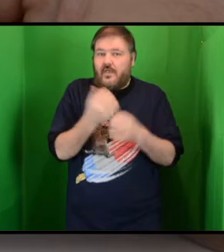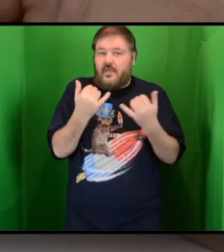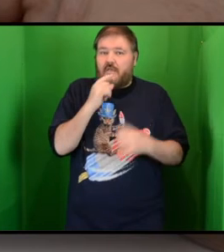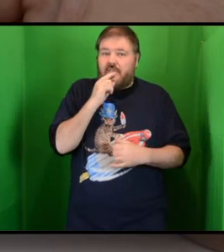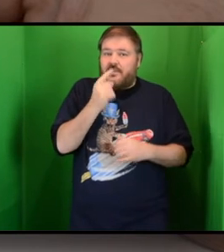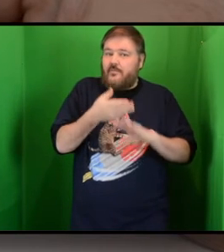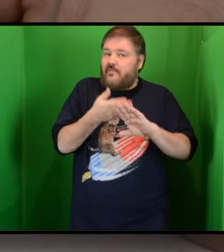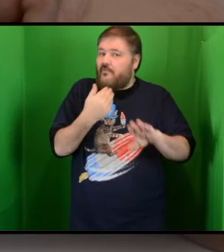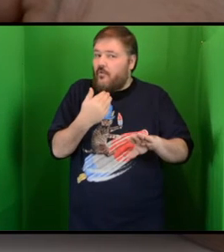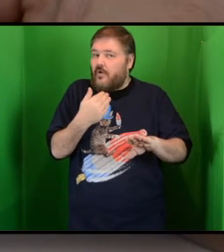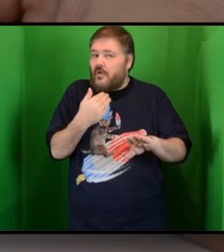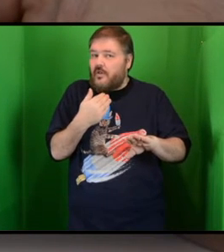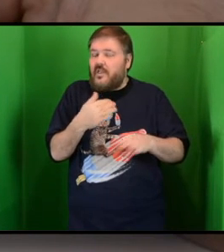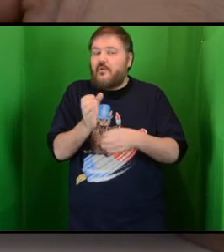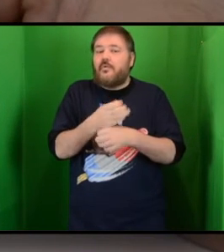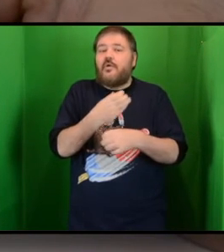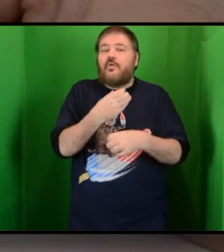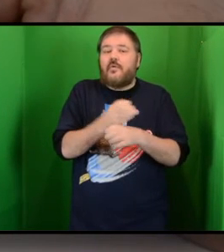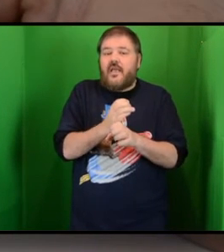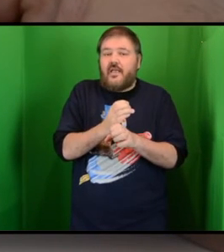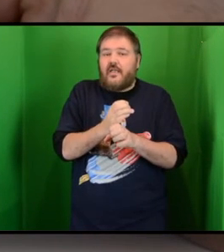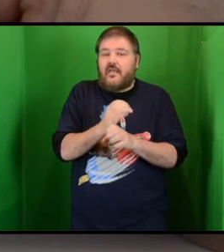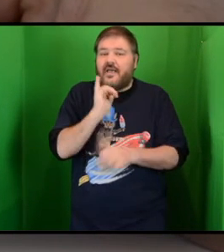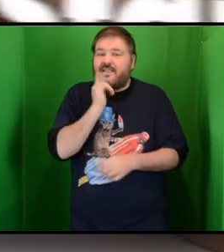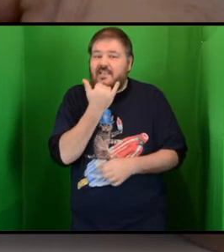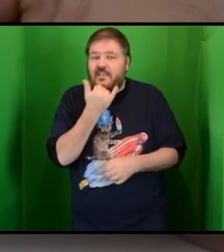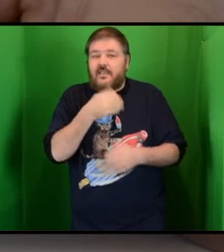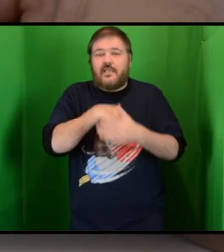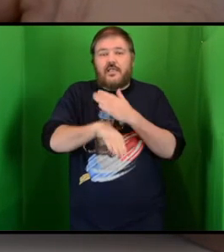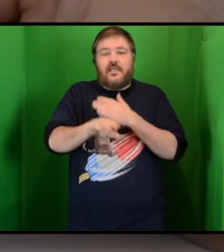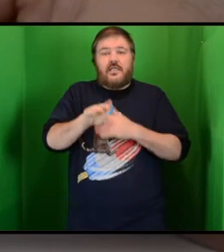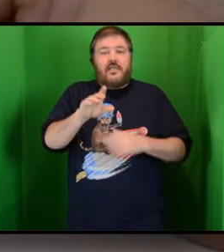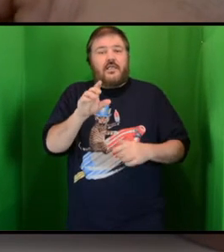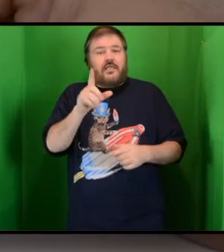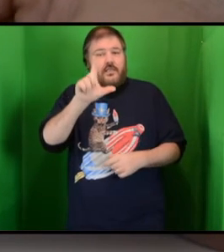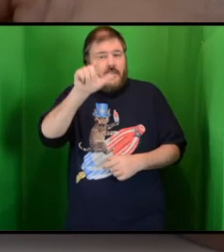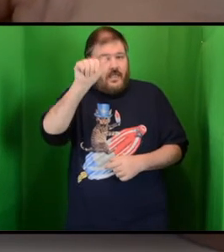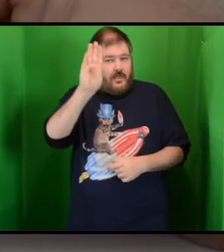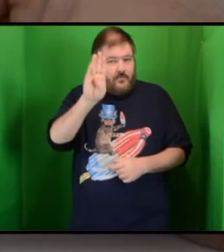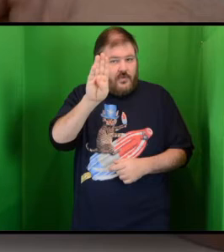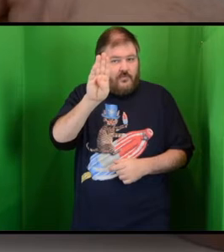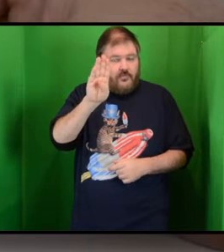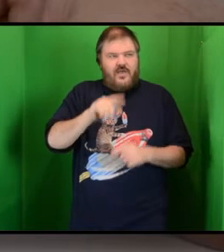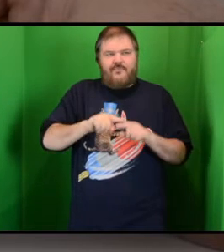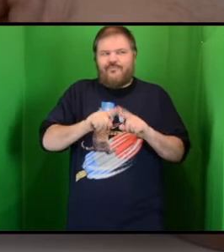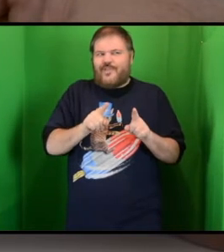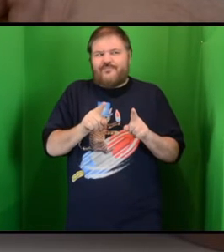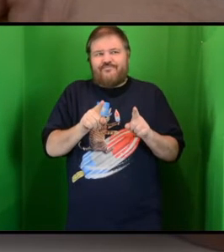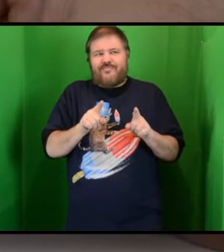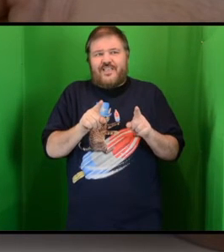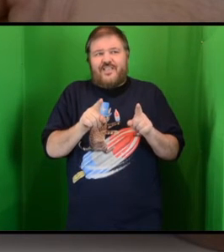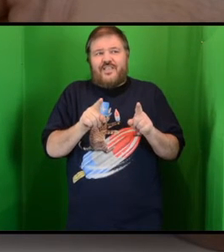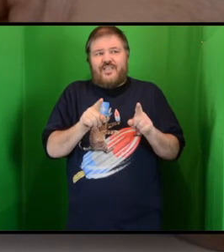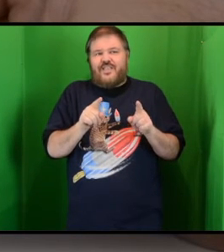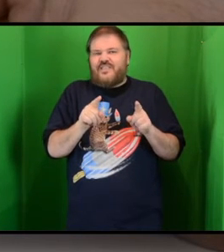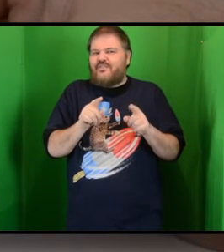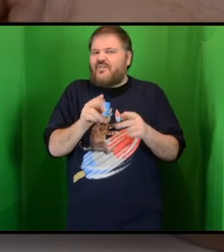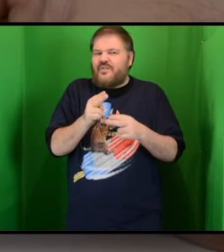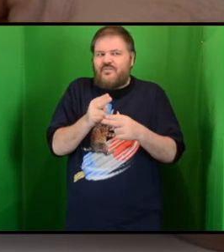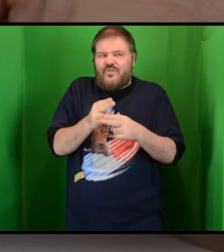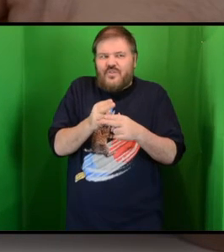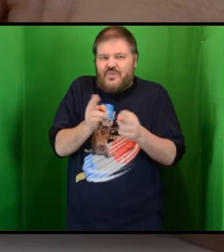and limited. I gave the story, I believe, 3 stars. It has an alright